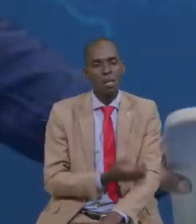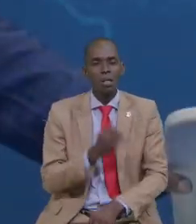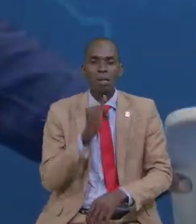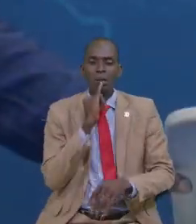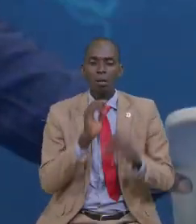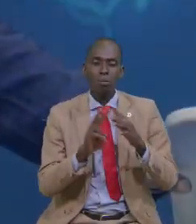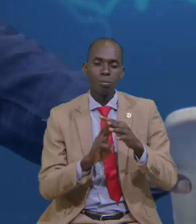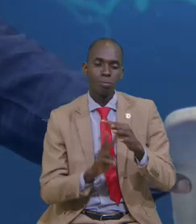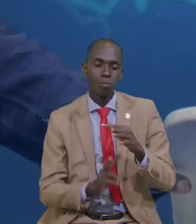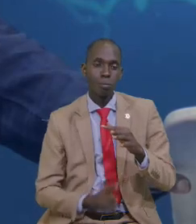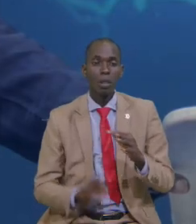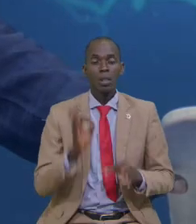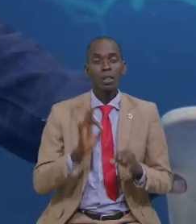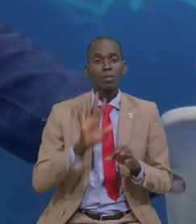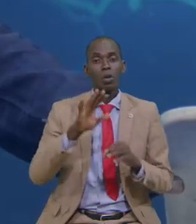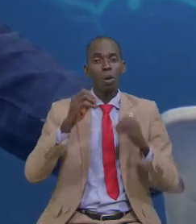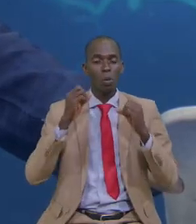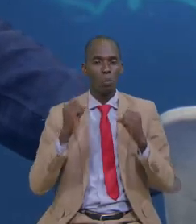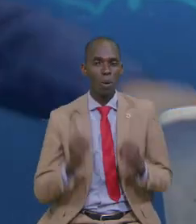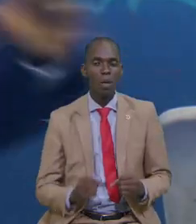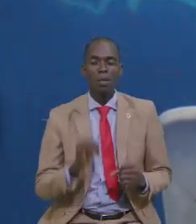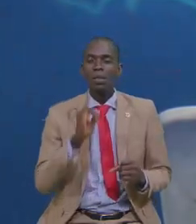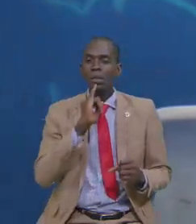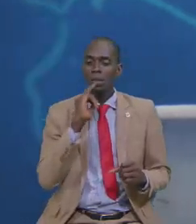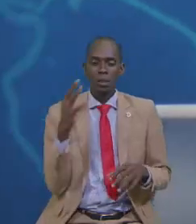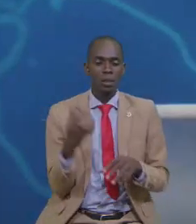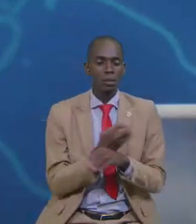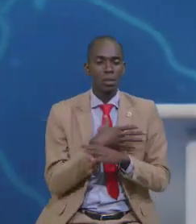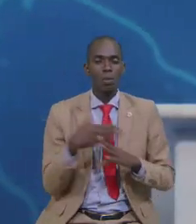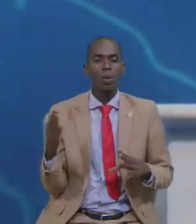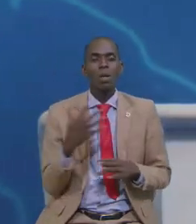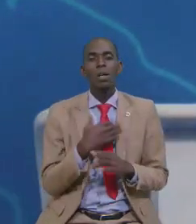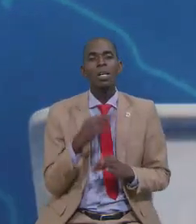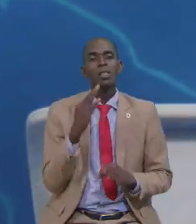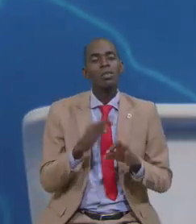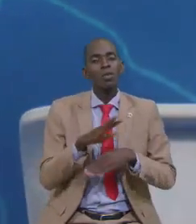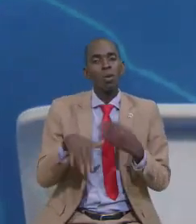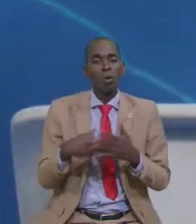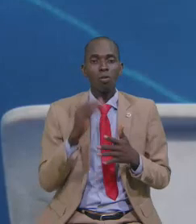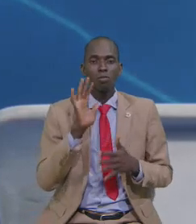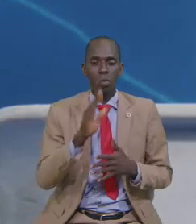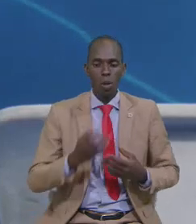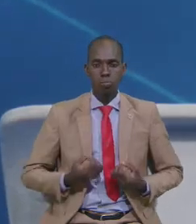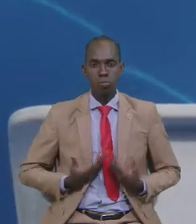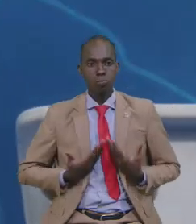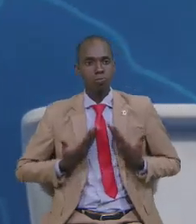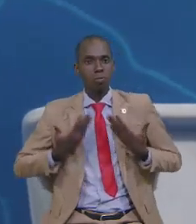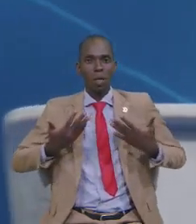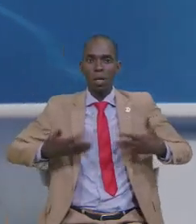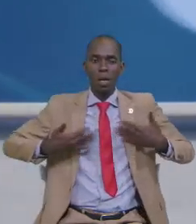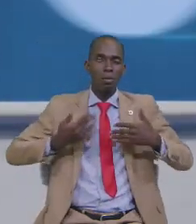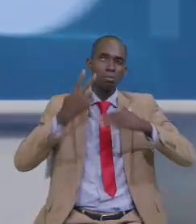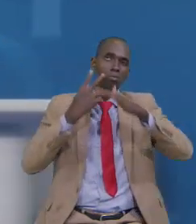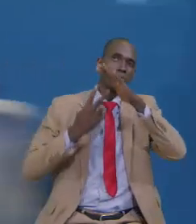if your power is all gone, and if all the excitement and all the vision you